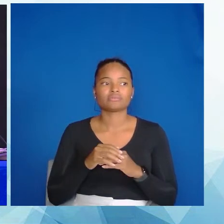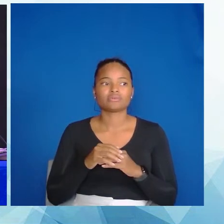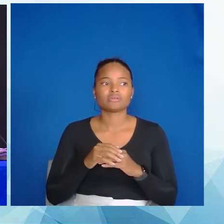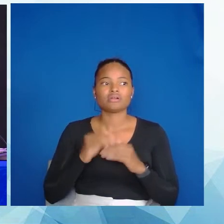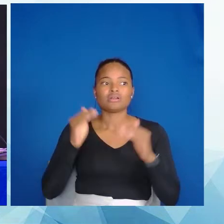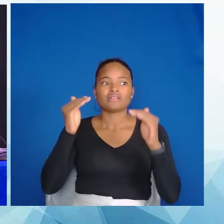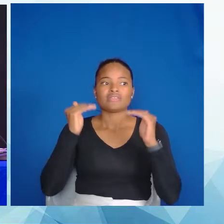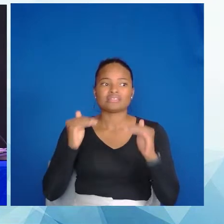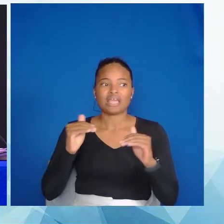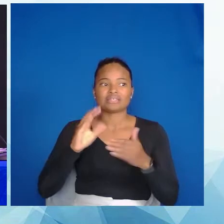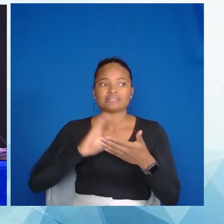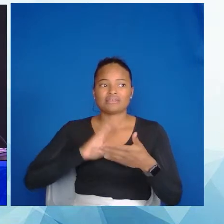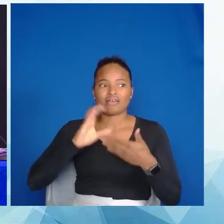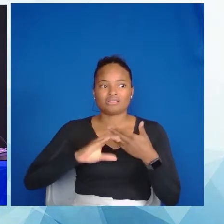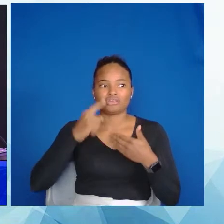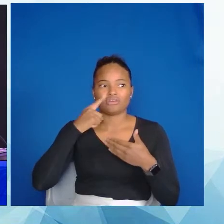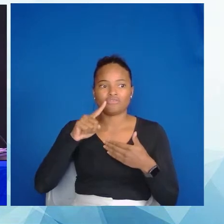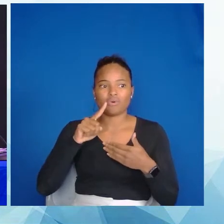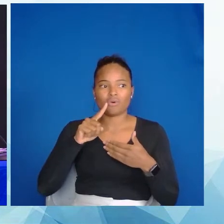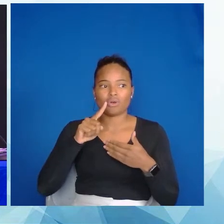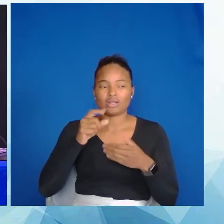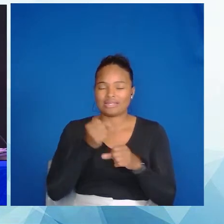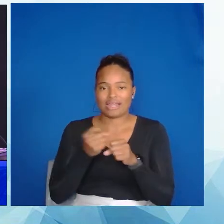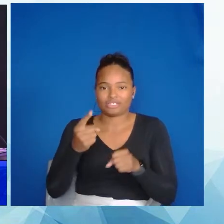work study sessions.